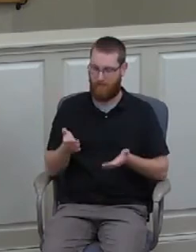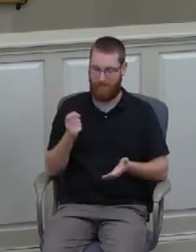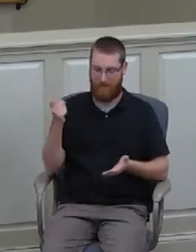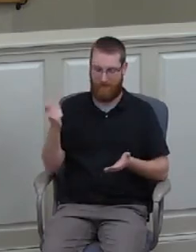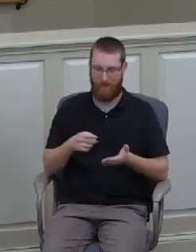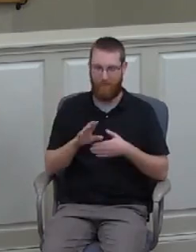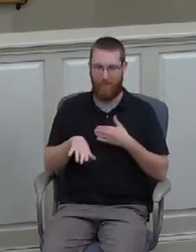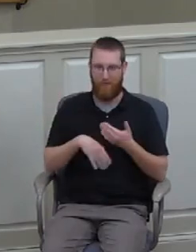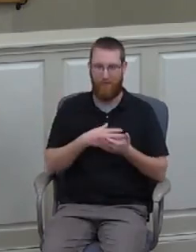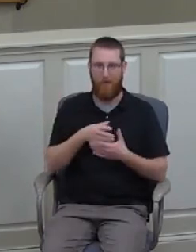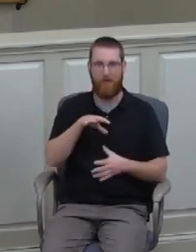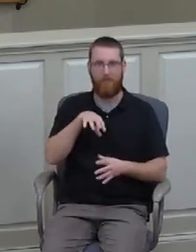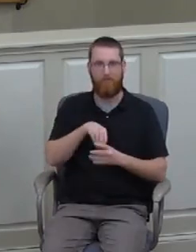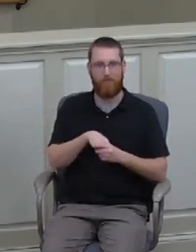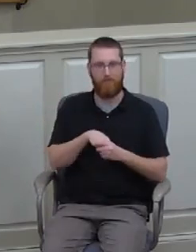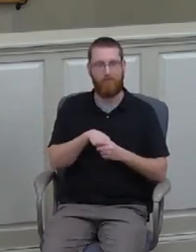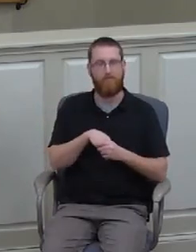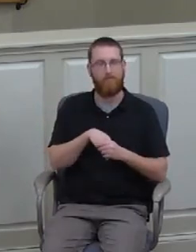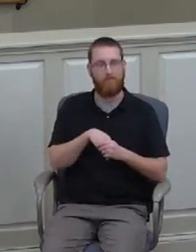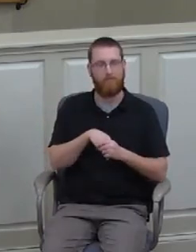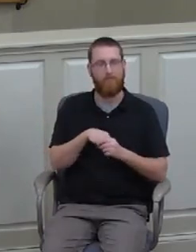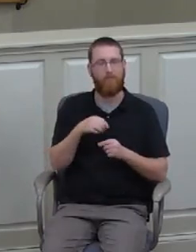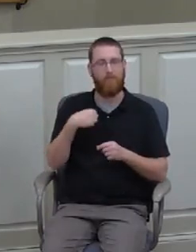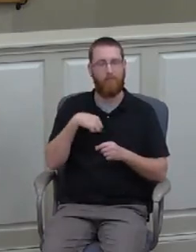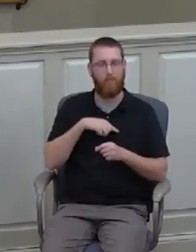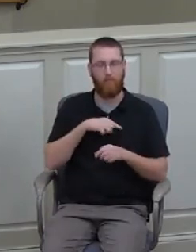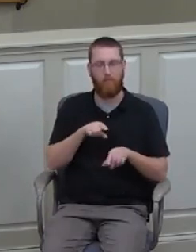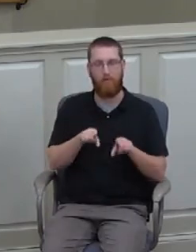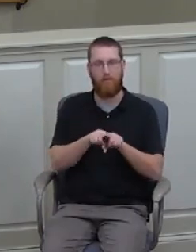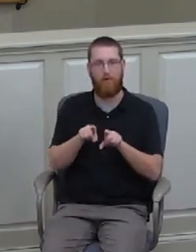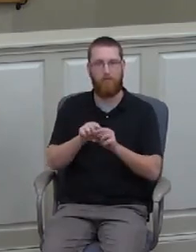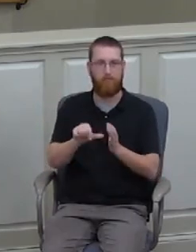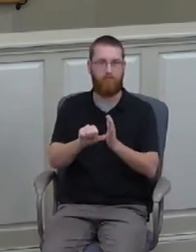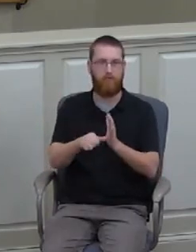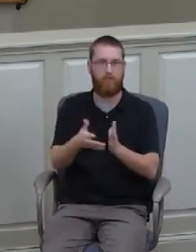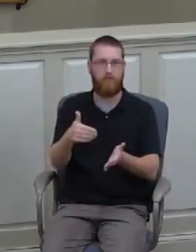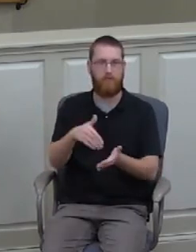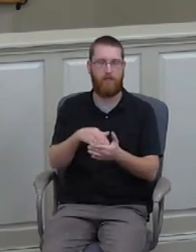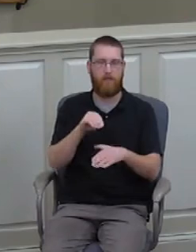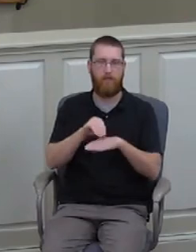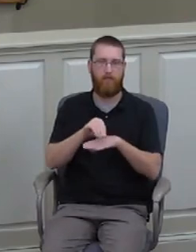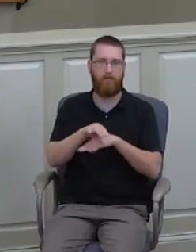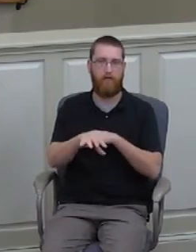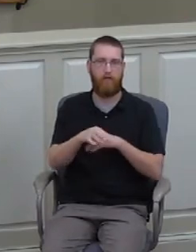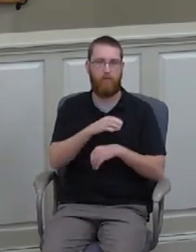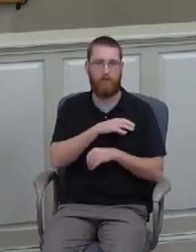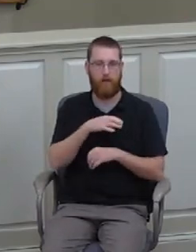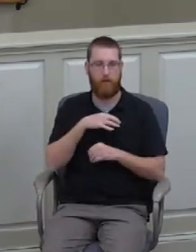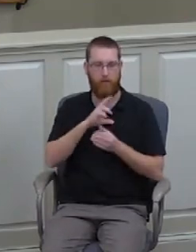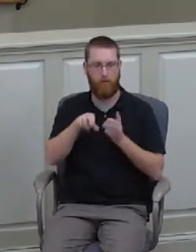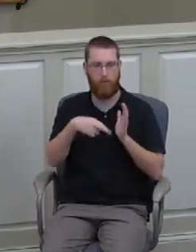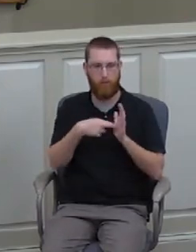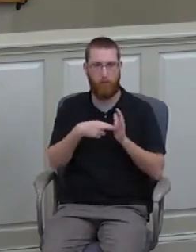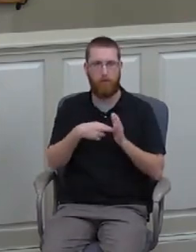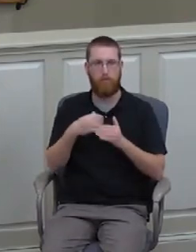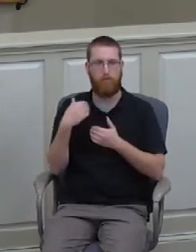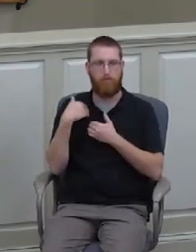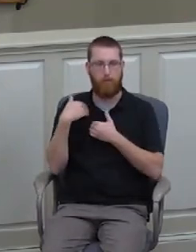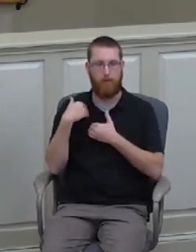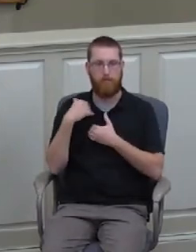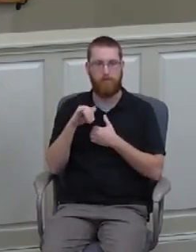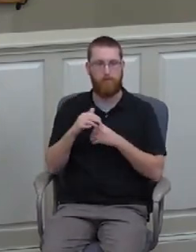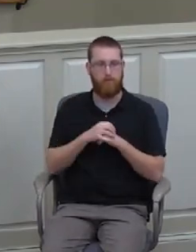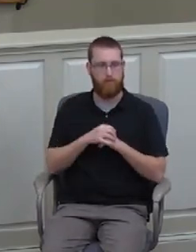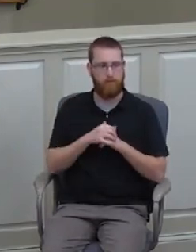involved. We also reiterated the advisory committee roles and responsibilities, and